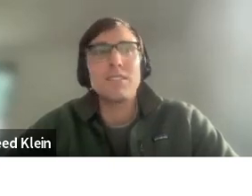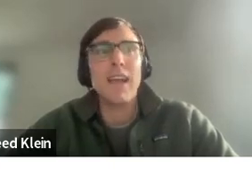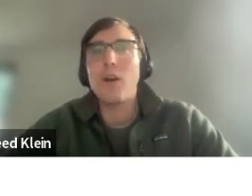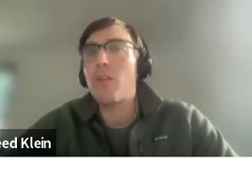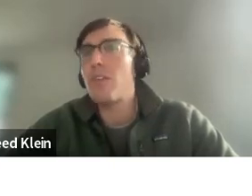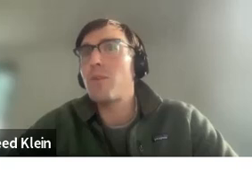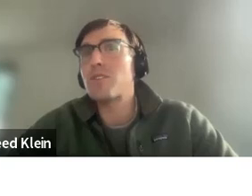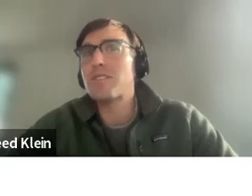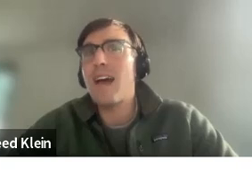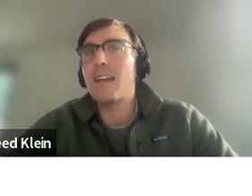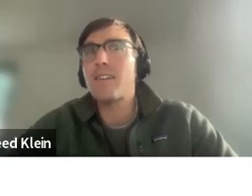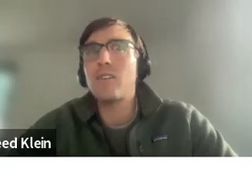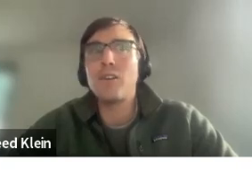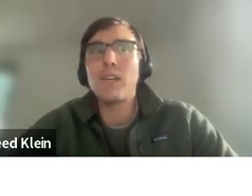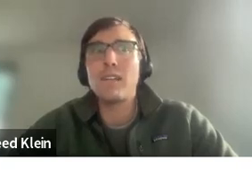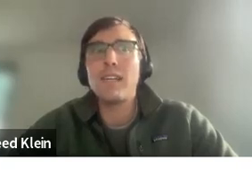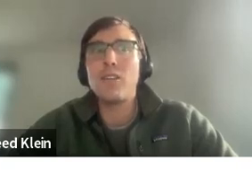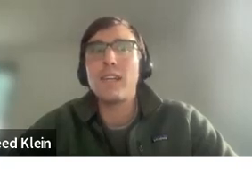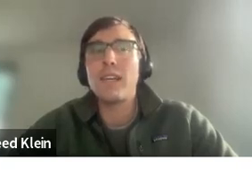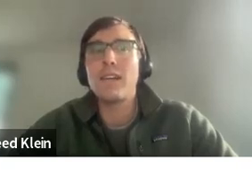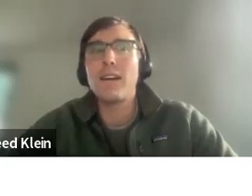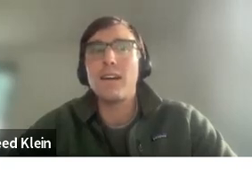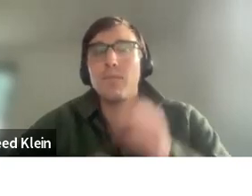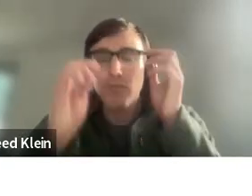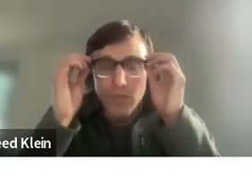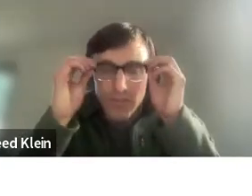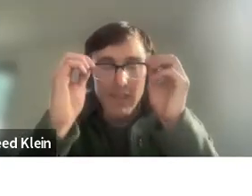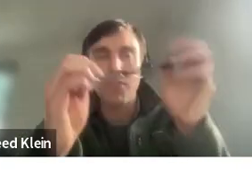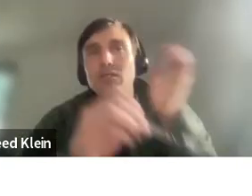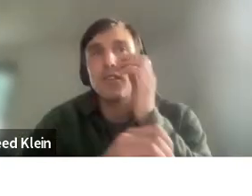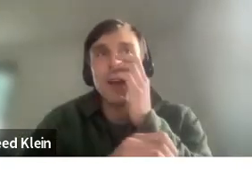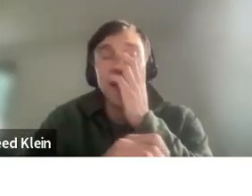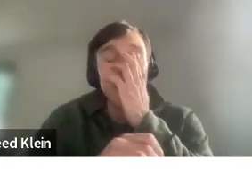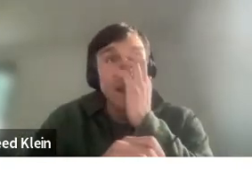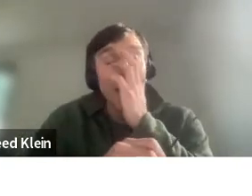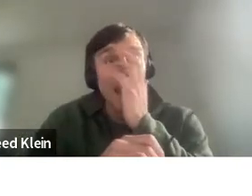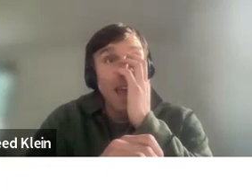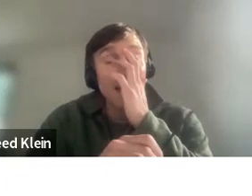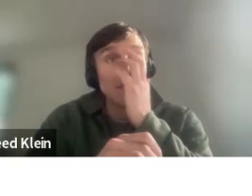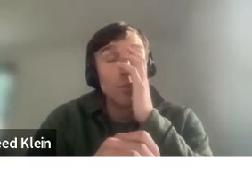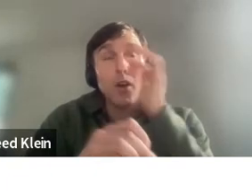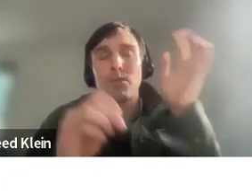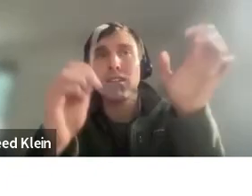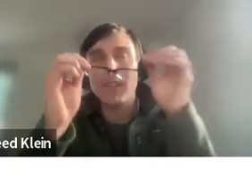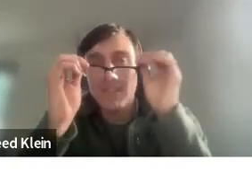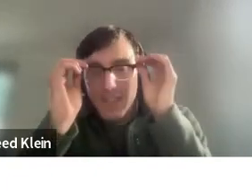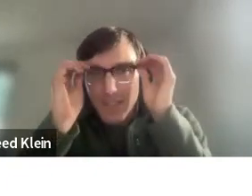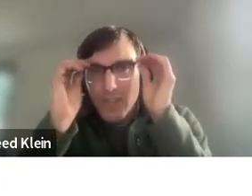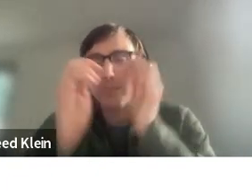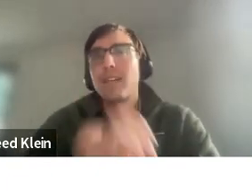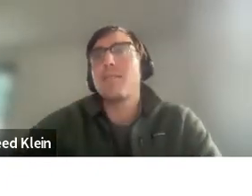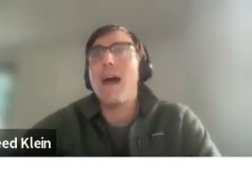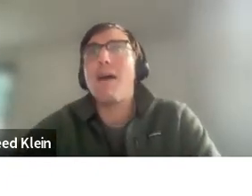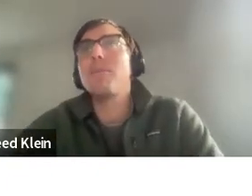I'll just say one other thing, which is that we continue to get folks filling out the survey, and we hope to